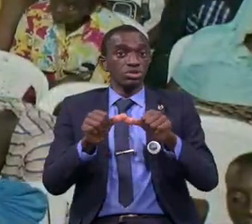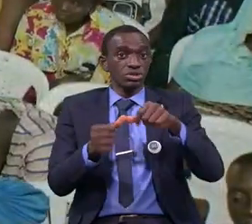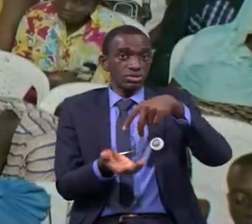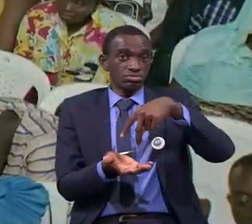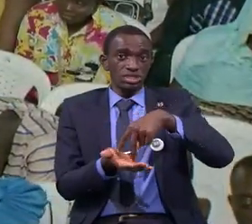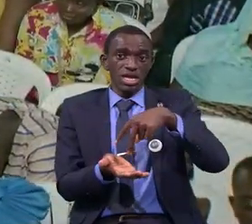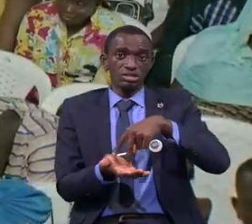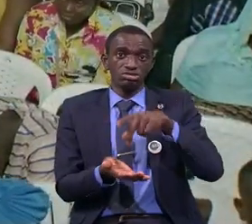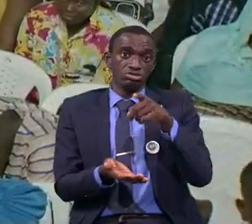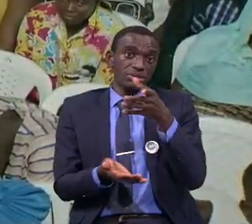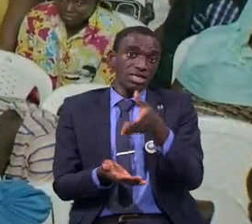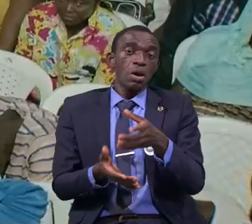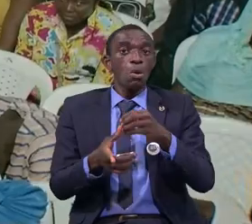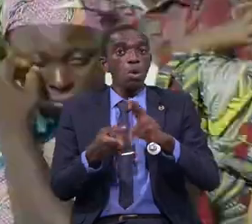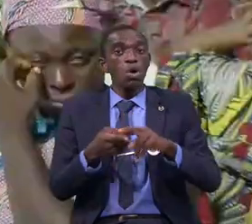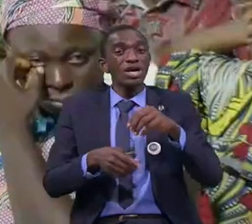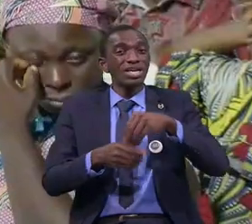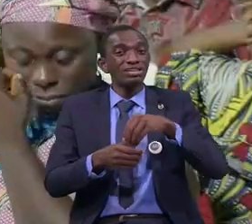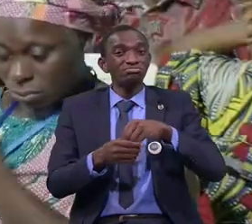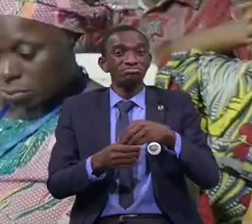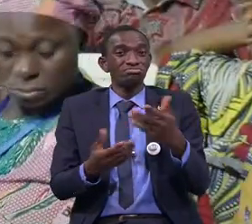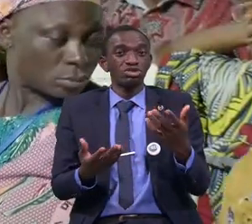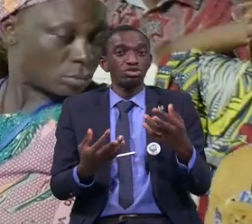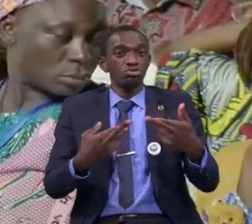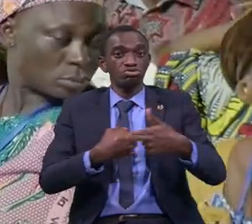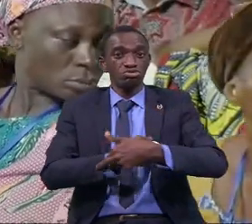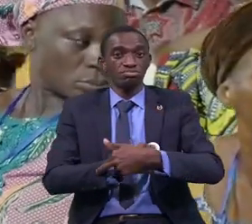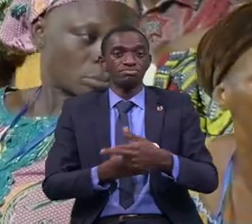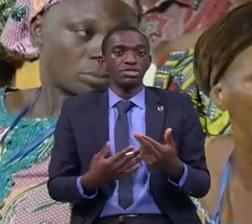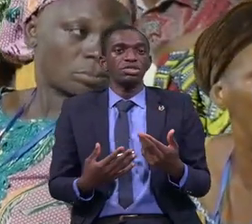Keep on standing until you are attended to.